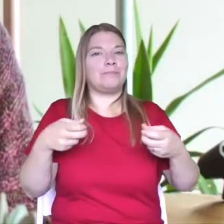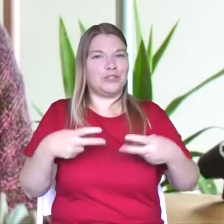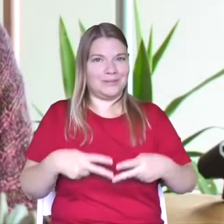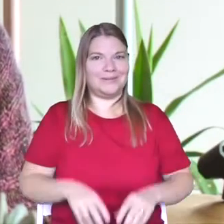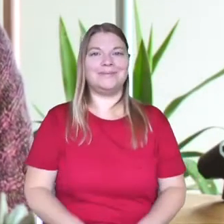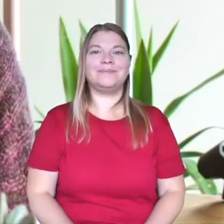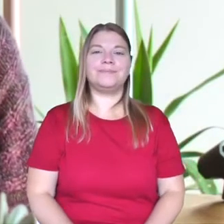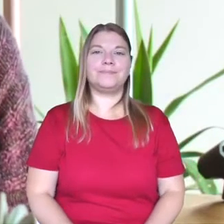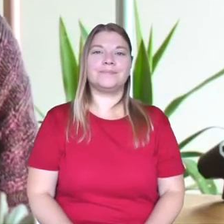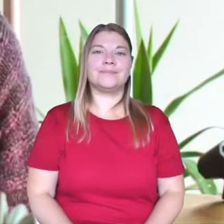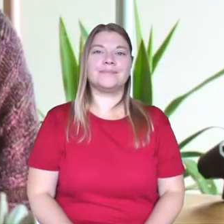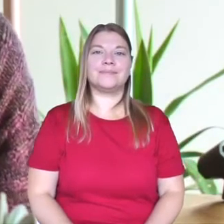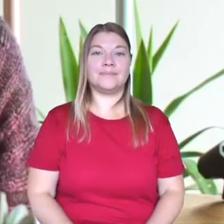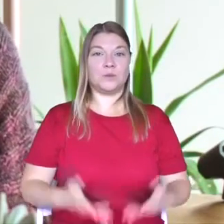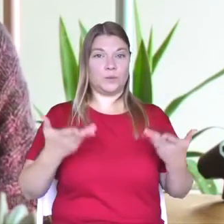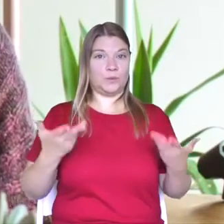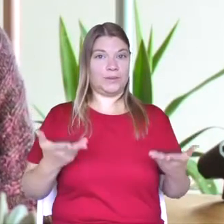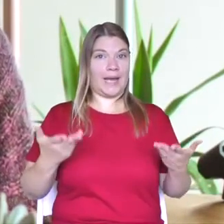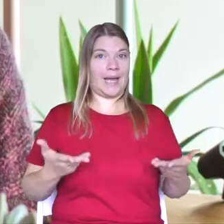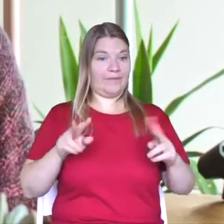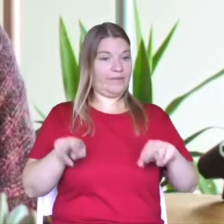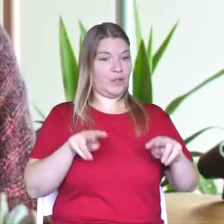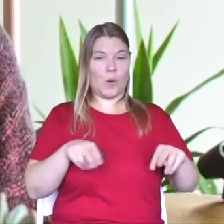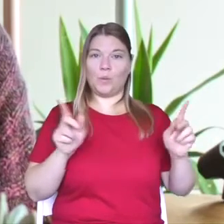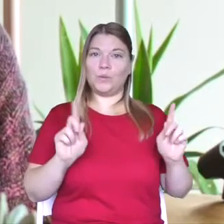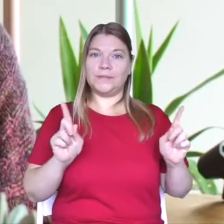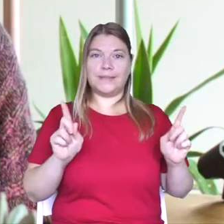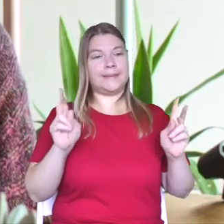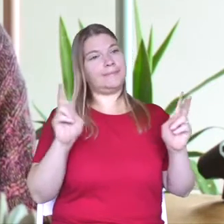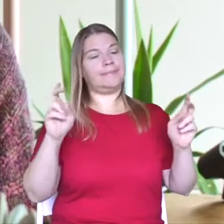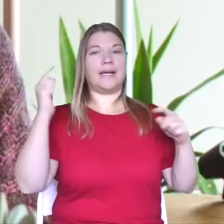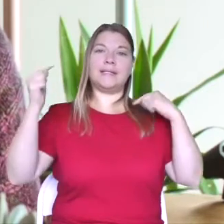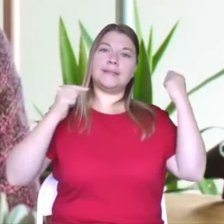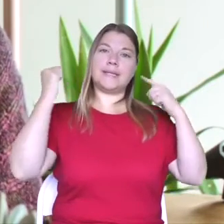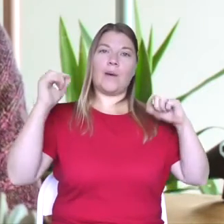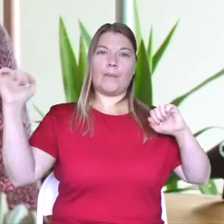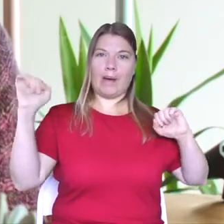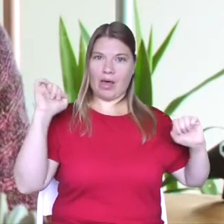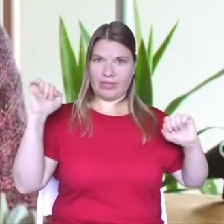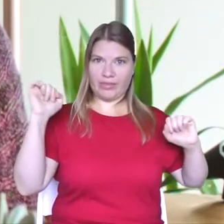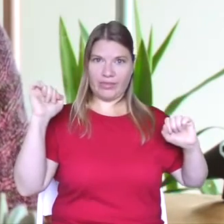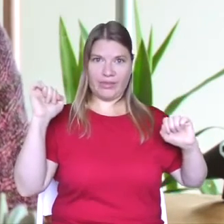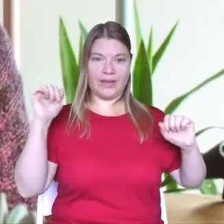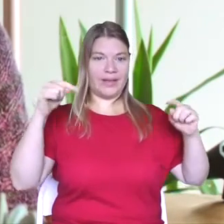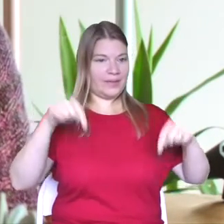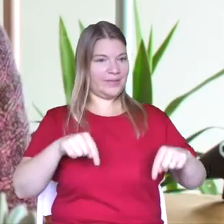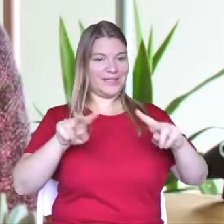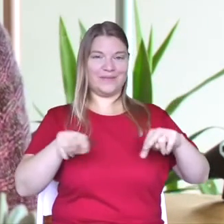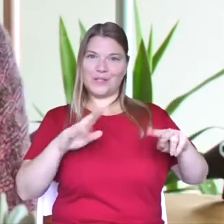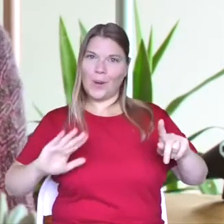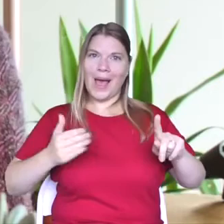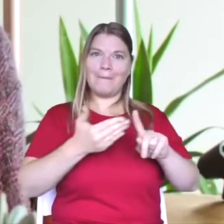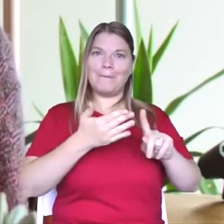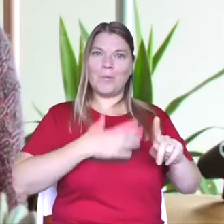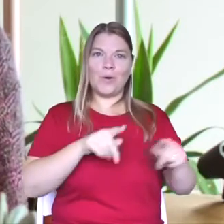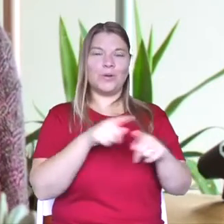Today, we will be taking part in something called a sound bath. It is designed to help you feel relaxed and calm when you are listening to